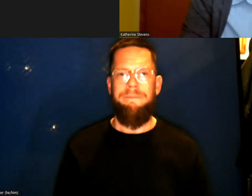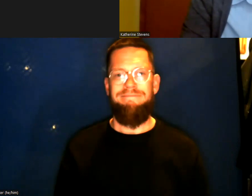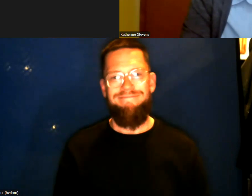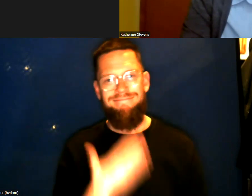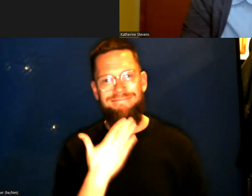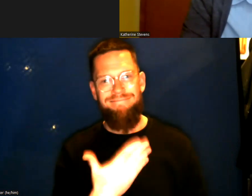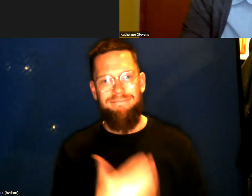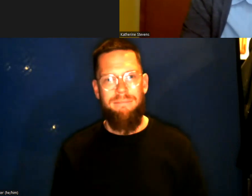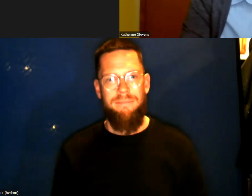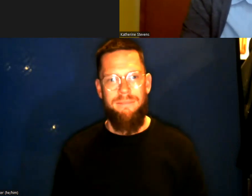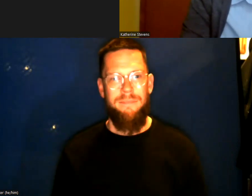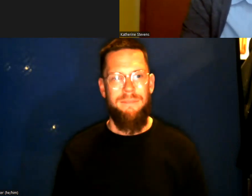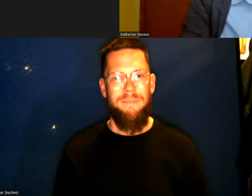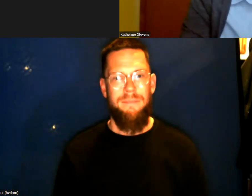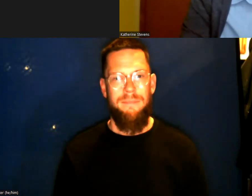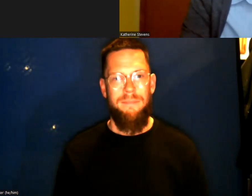welcome.